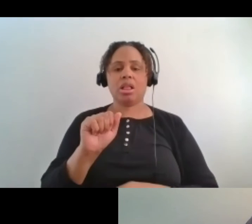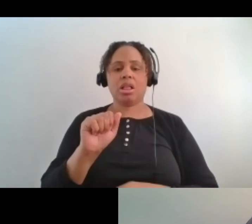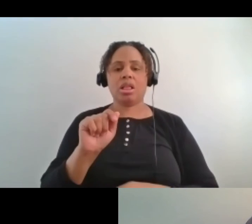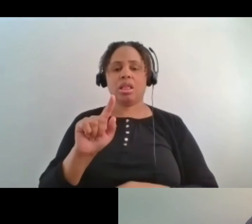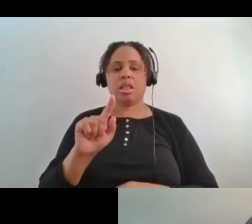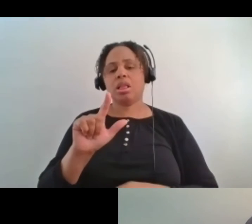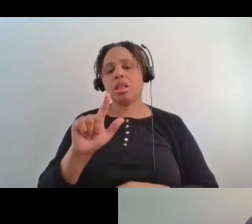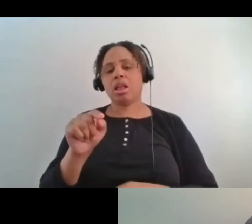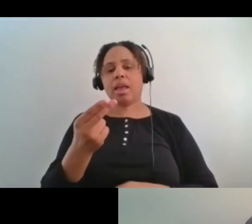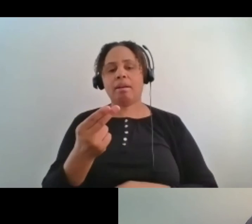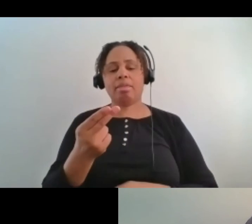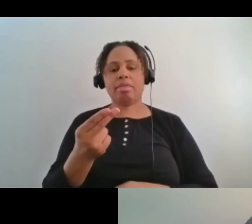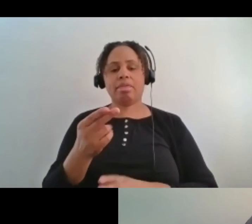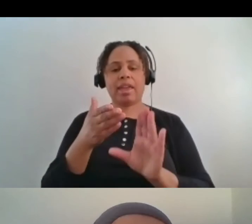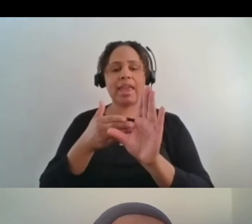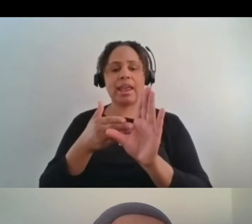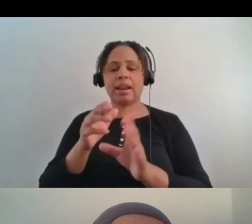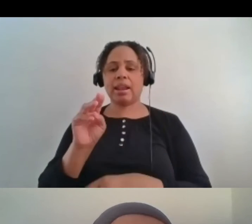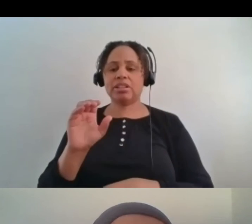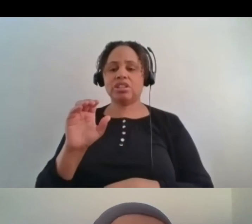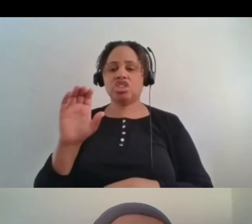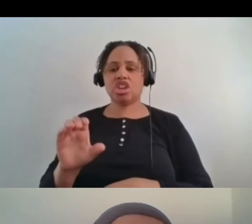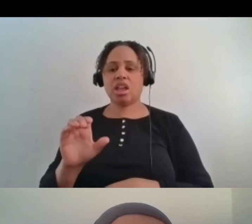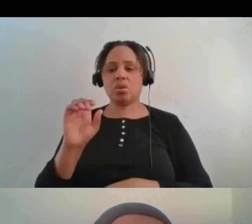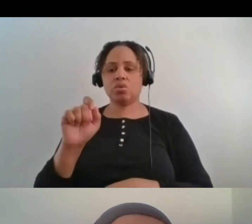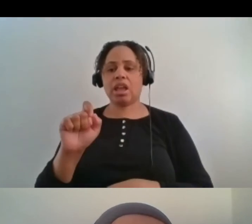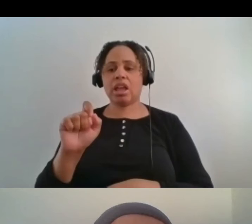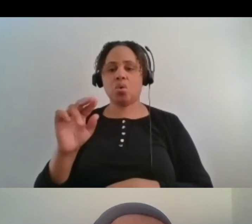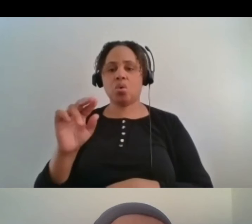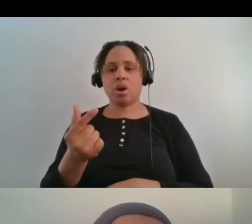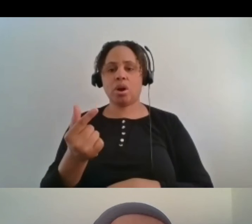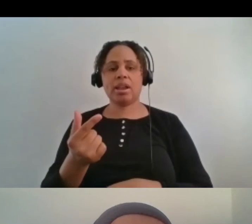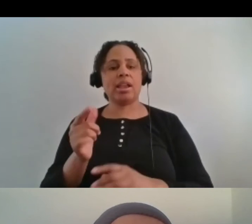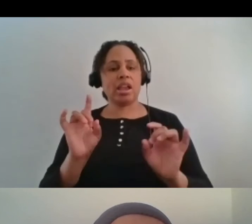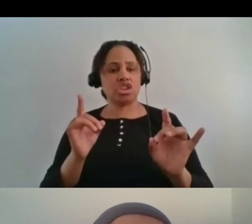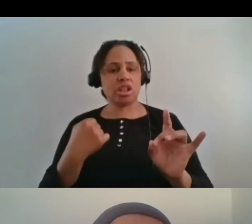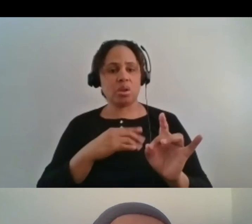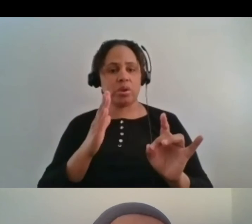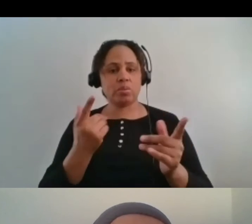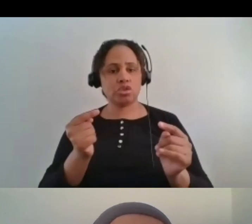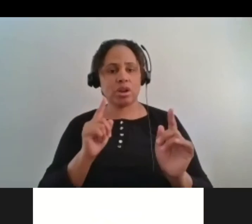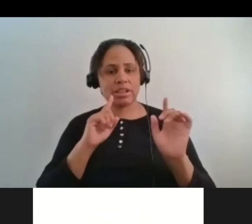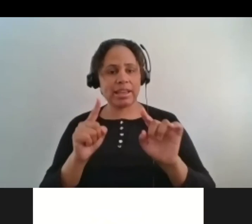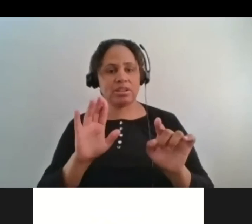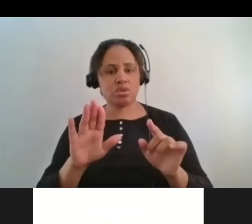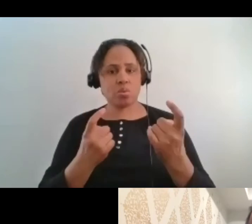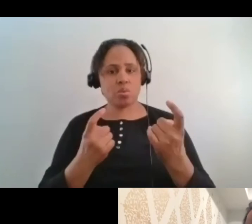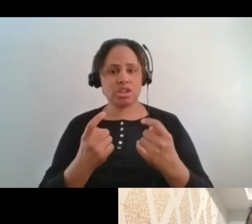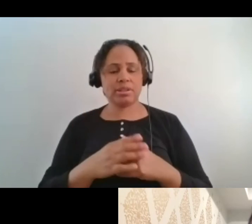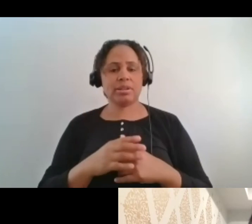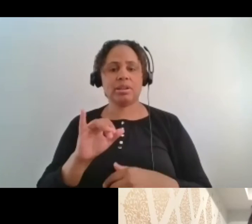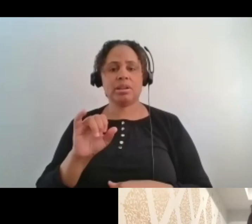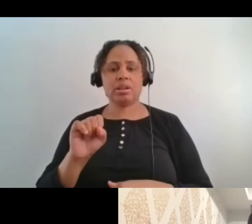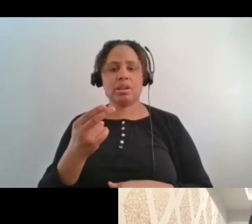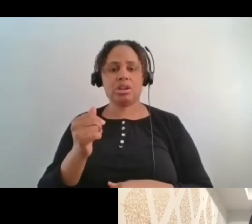health@mccchicago.org. And inshallah, we will try to get your questions answered. I have Ishaq back here now as well. We